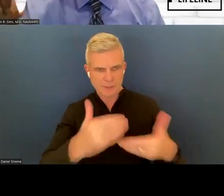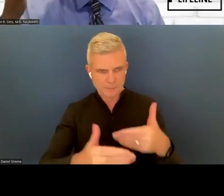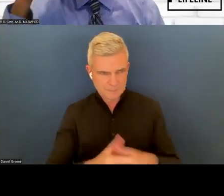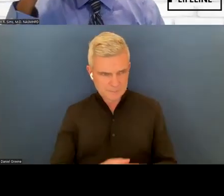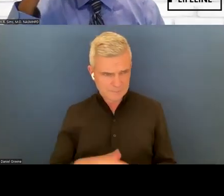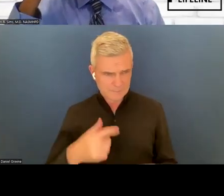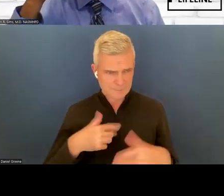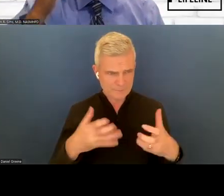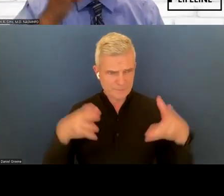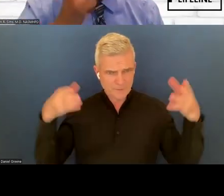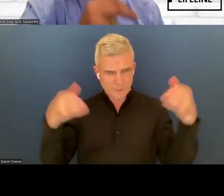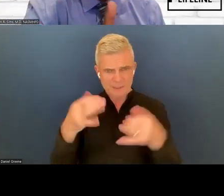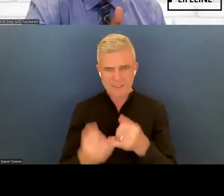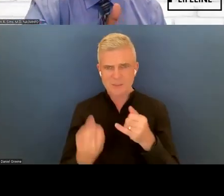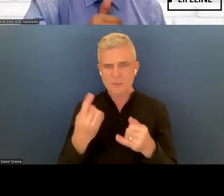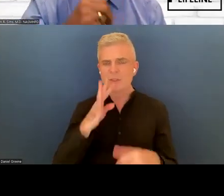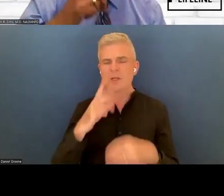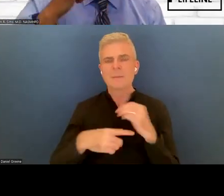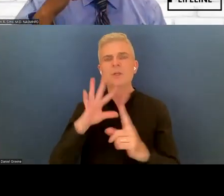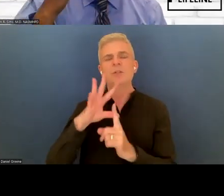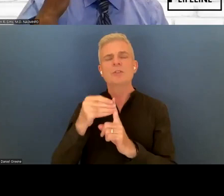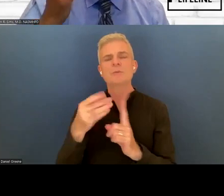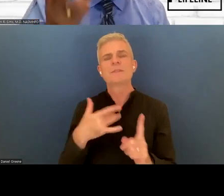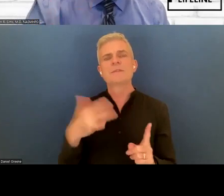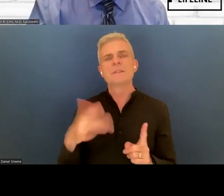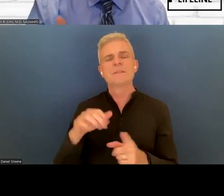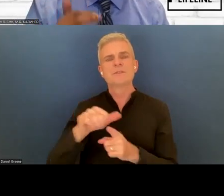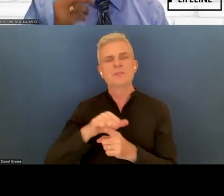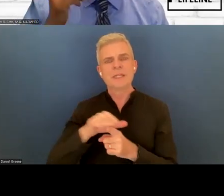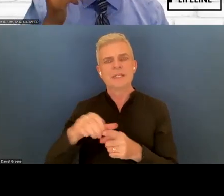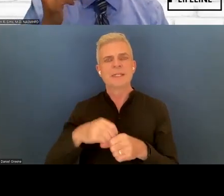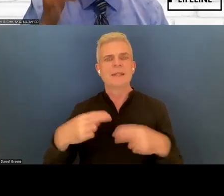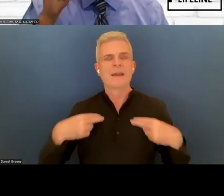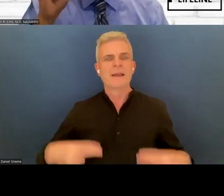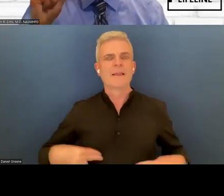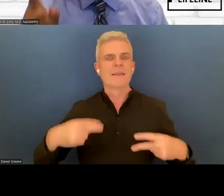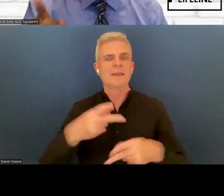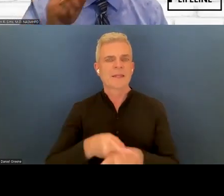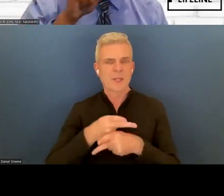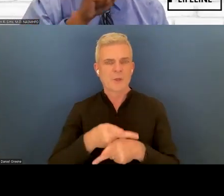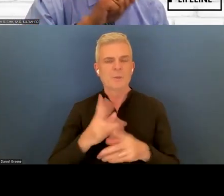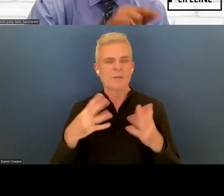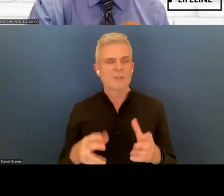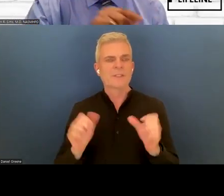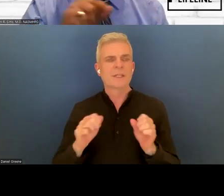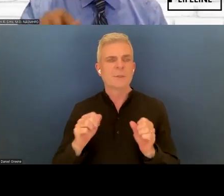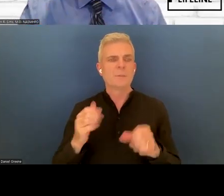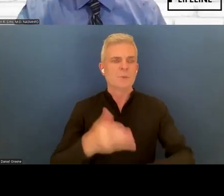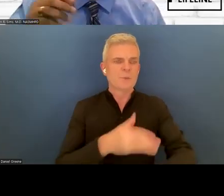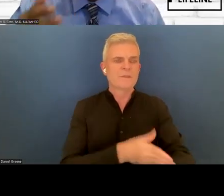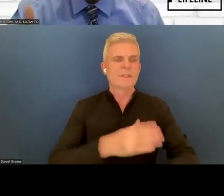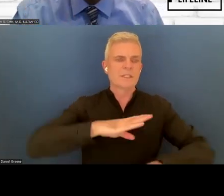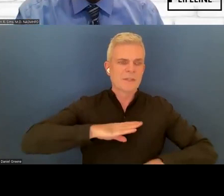well, first of all, just talk about cultural sensitivity training in healthcare providers can improve the satisfaction and health outcomes